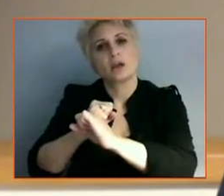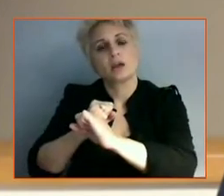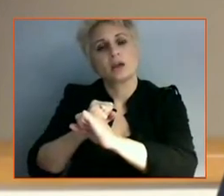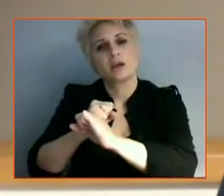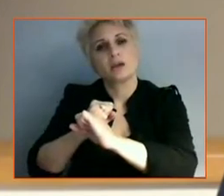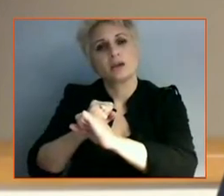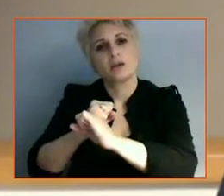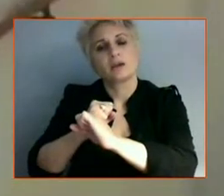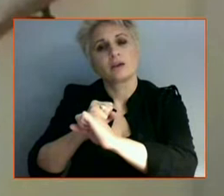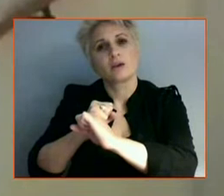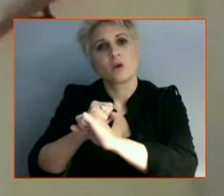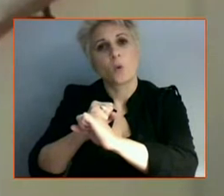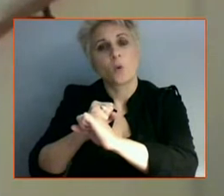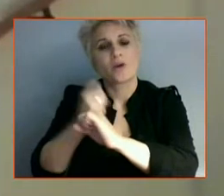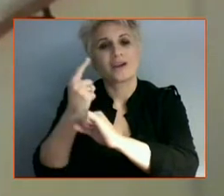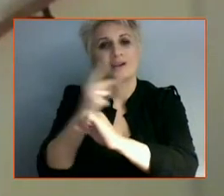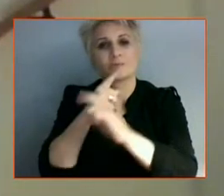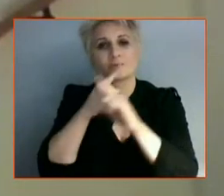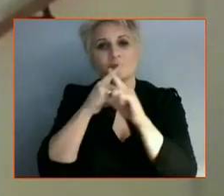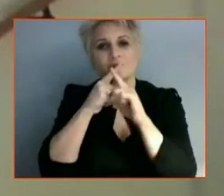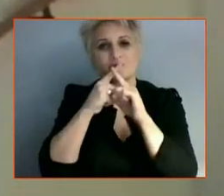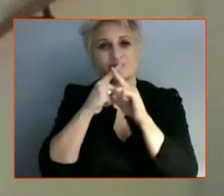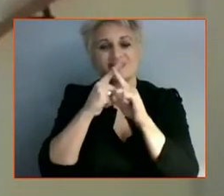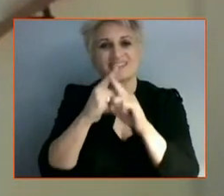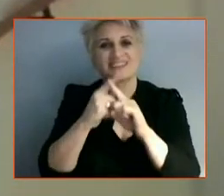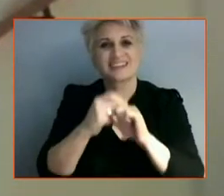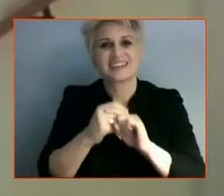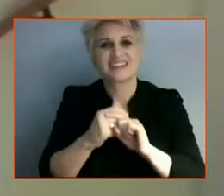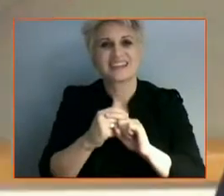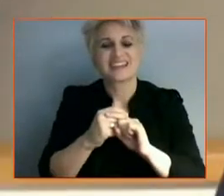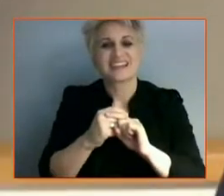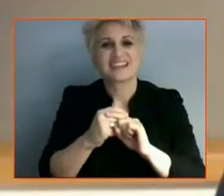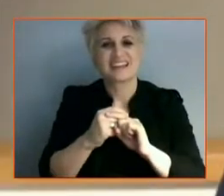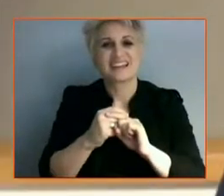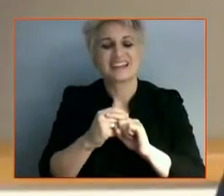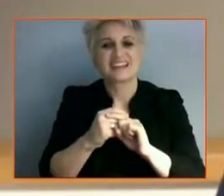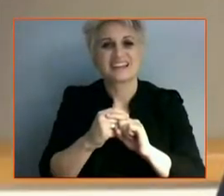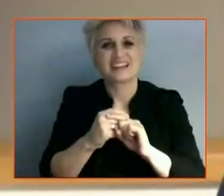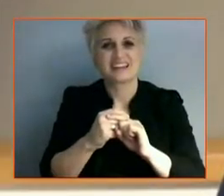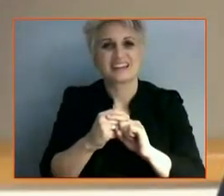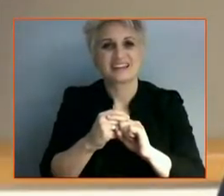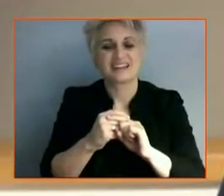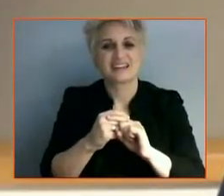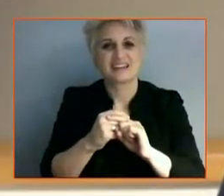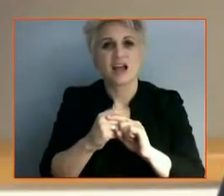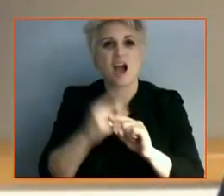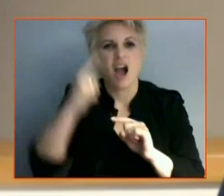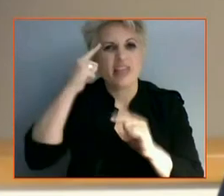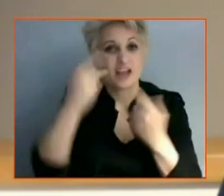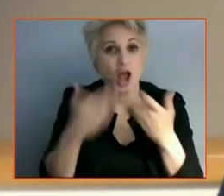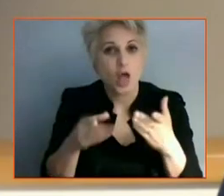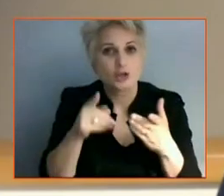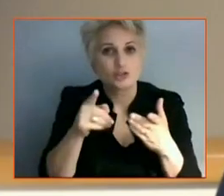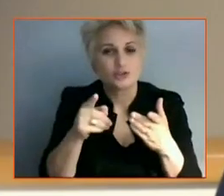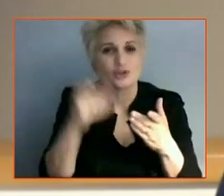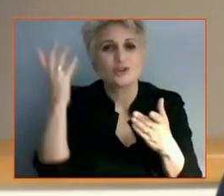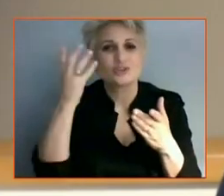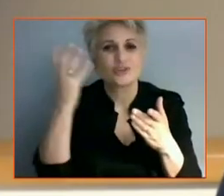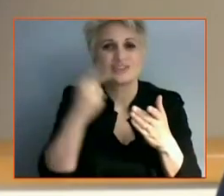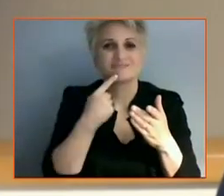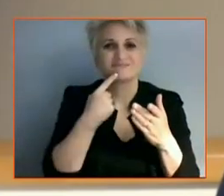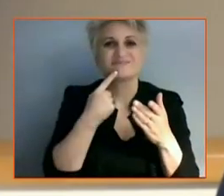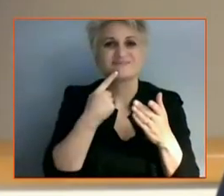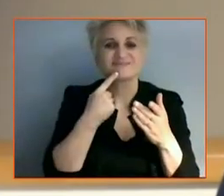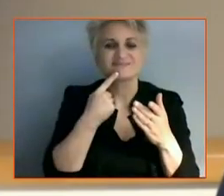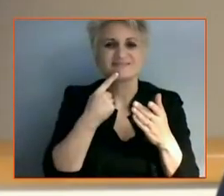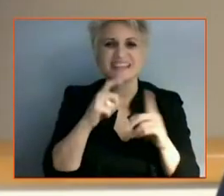Let's just give this a moment and hopefully Jonathan will come. That are very important and need convoy lossy for a moment. It must be that it's very